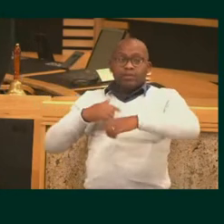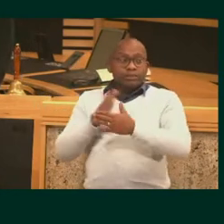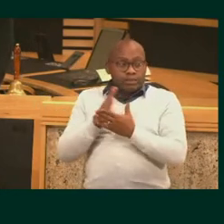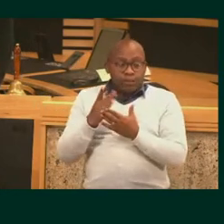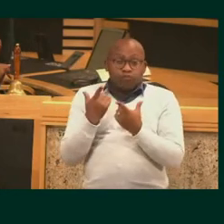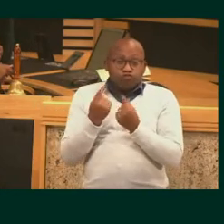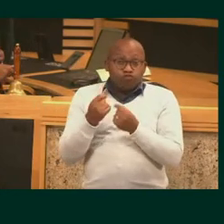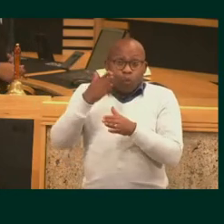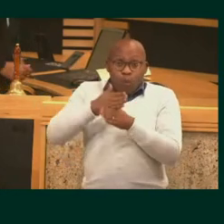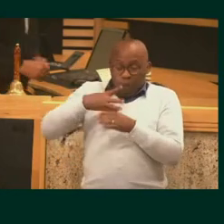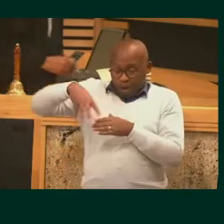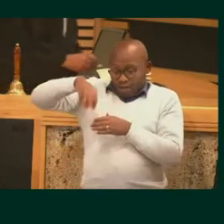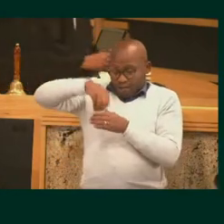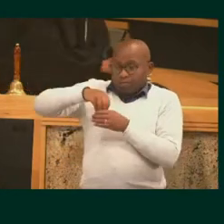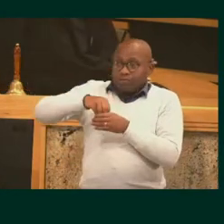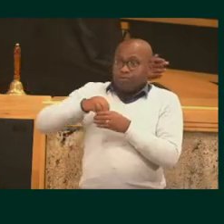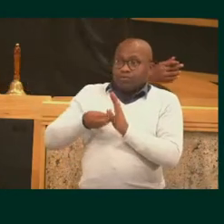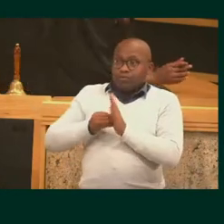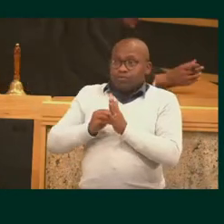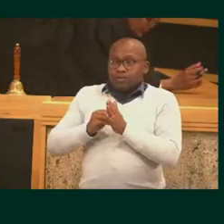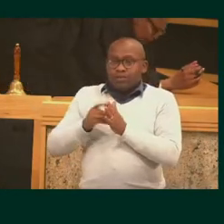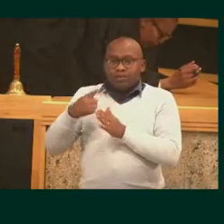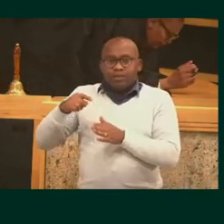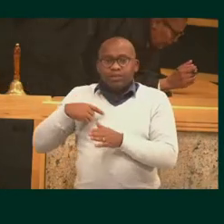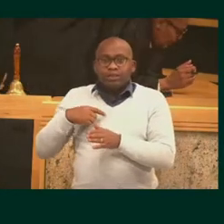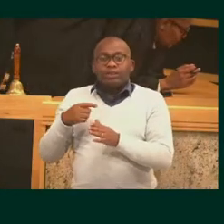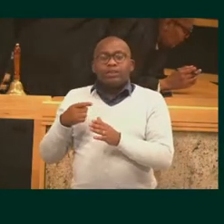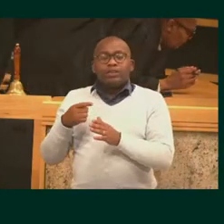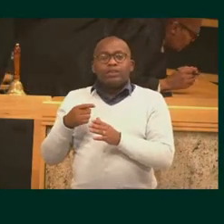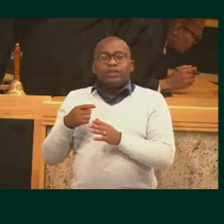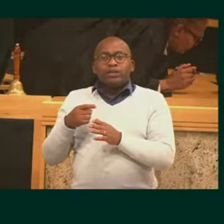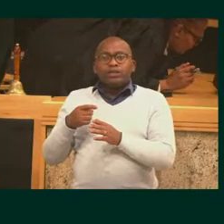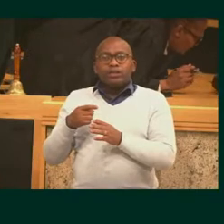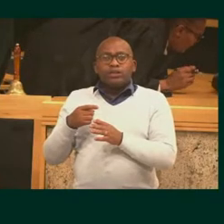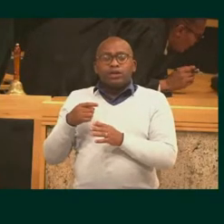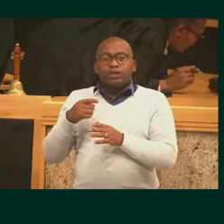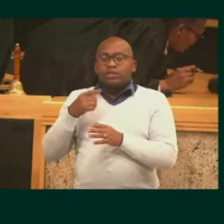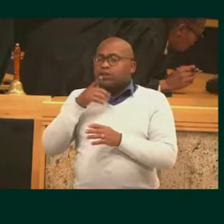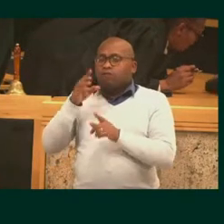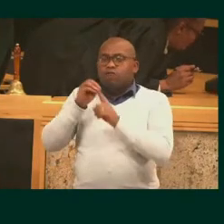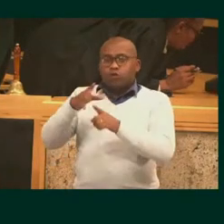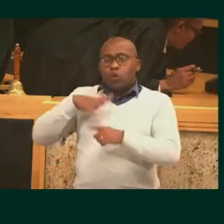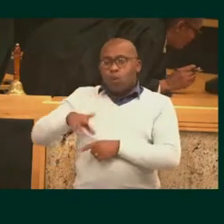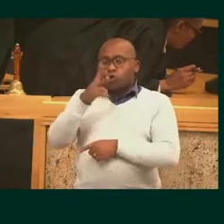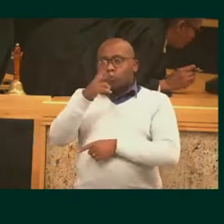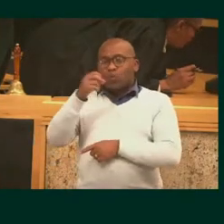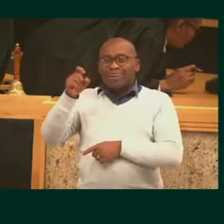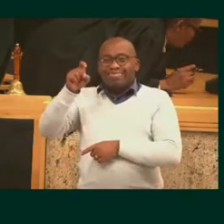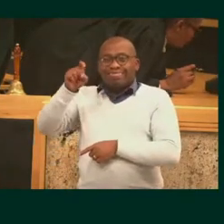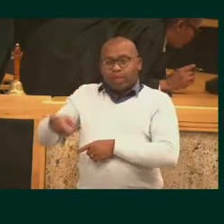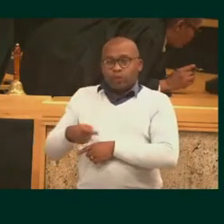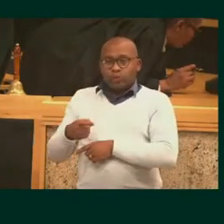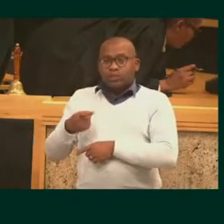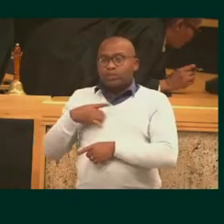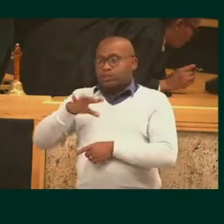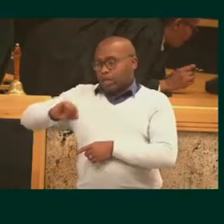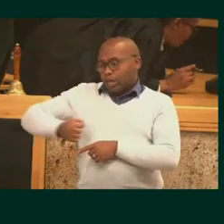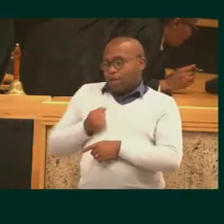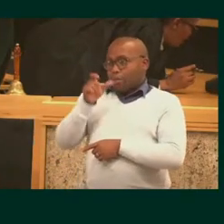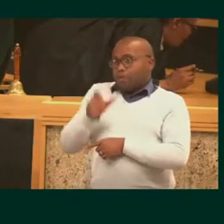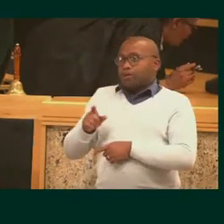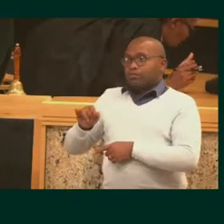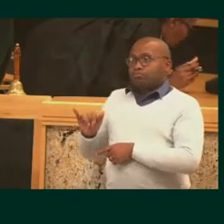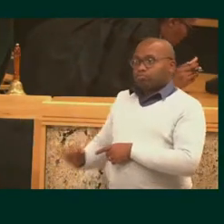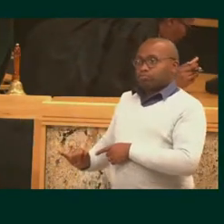instances the demand for a ransom of 200,000 would be equal as the money that the The Honorable